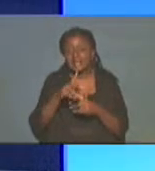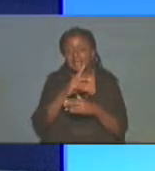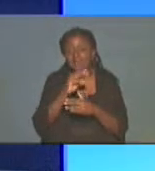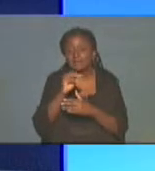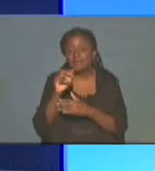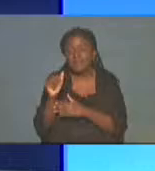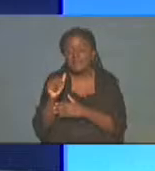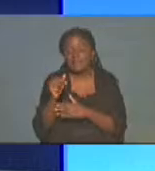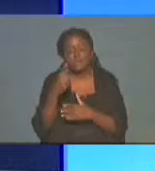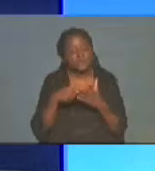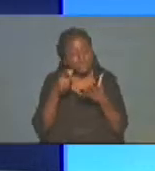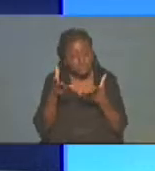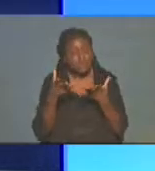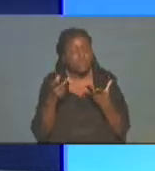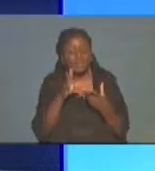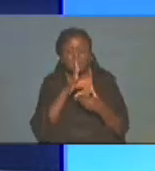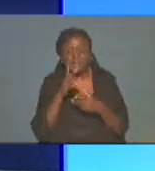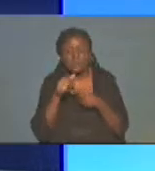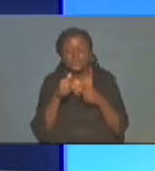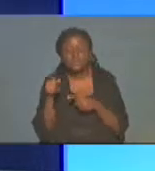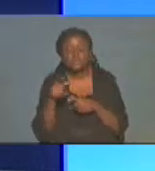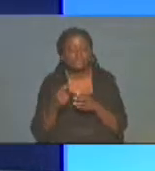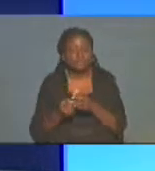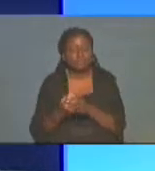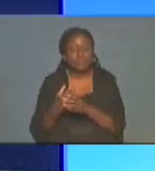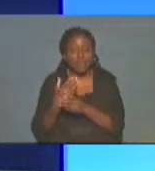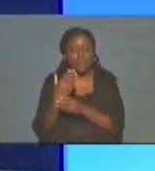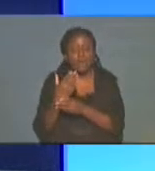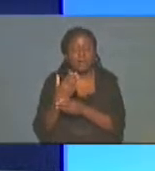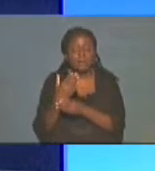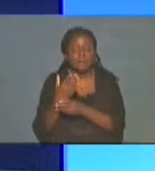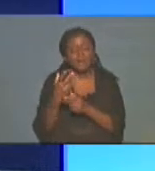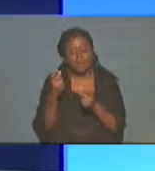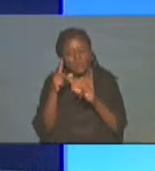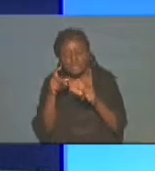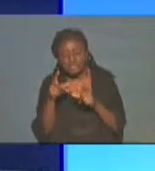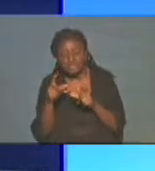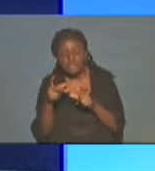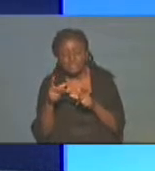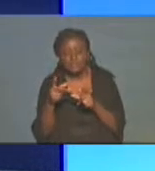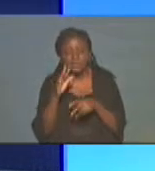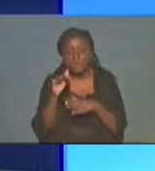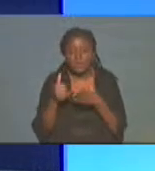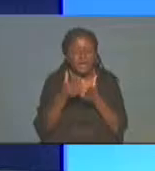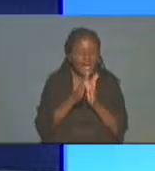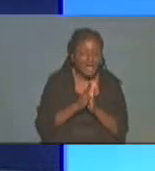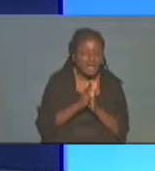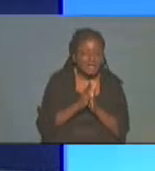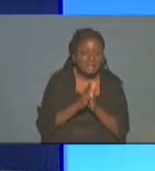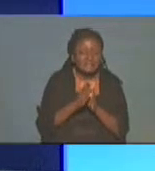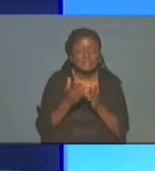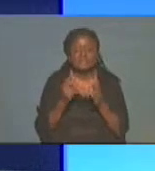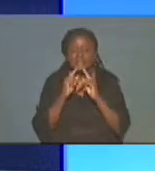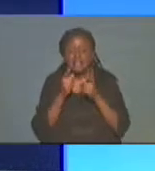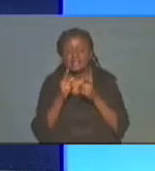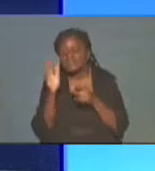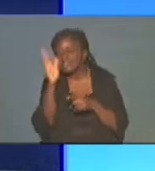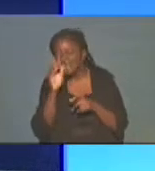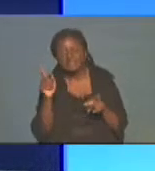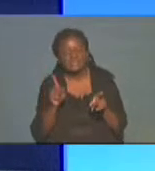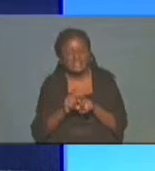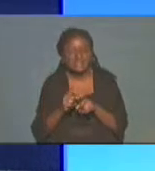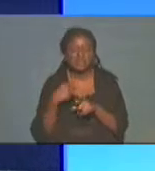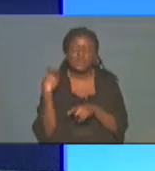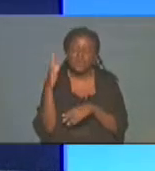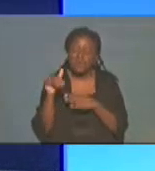grow up? A question I'm sure we were all asked one too many times while growing up. And while the answer was never the same, we